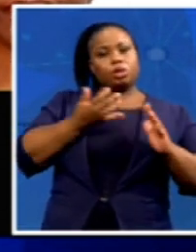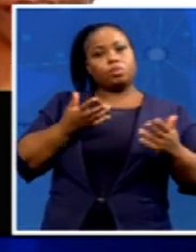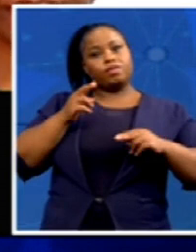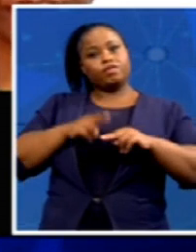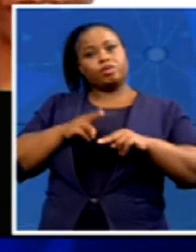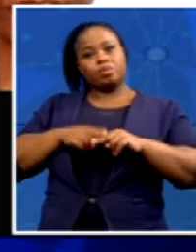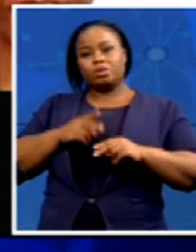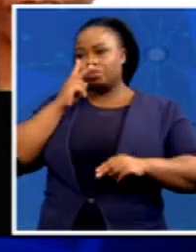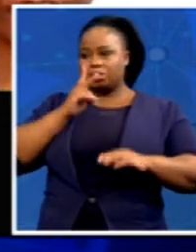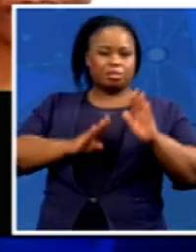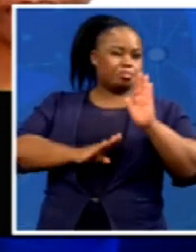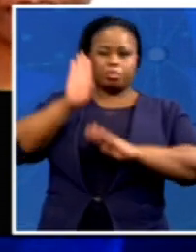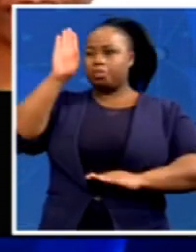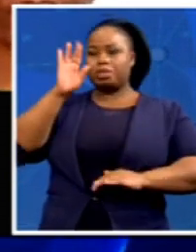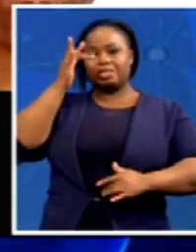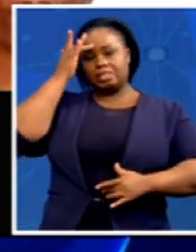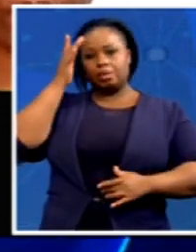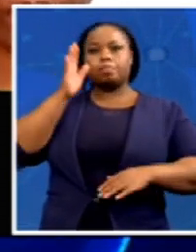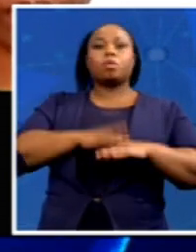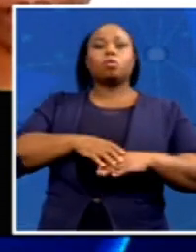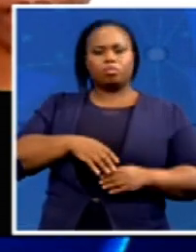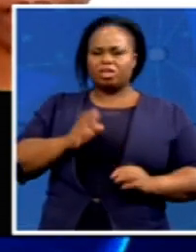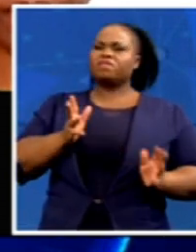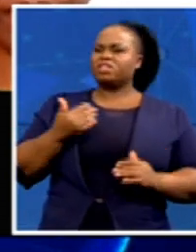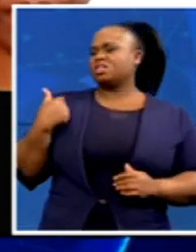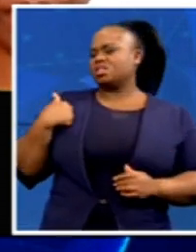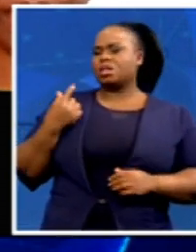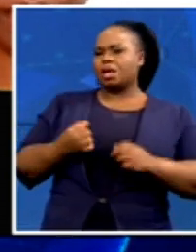And we saw that, okay, that is our, most of our,